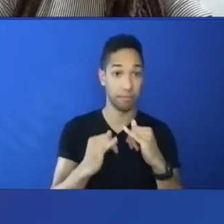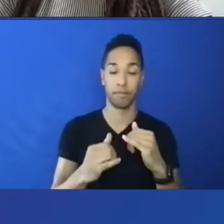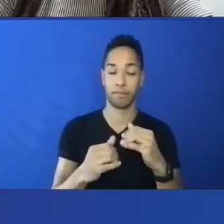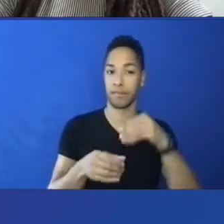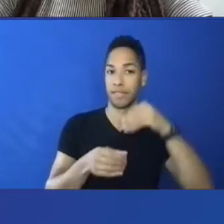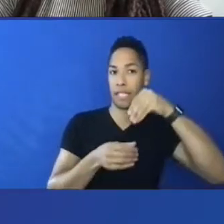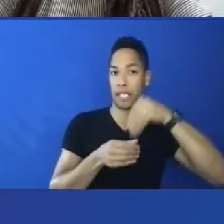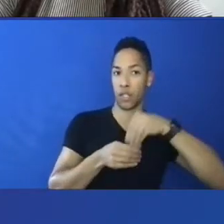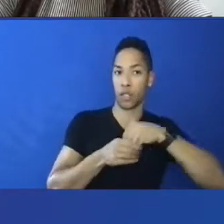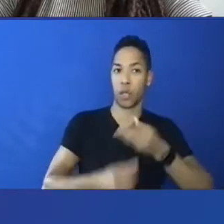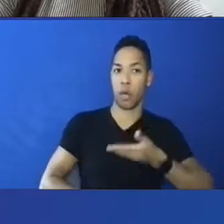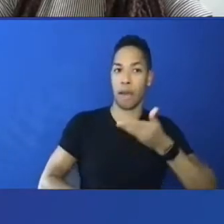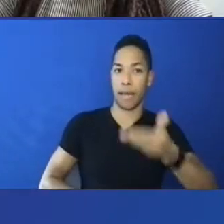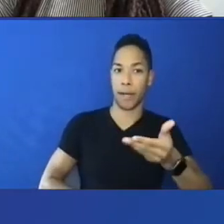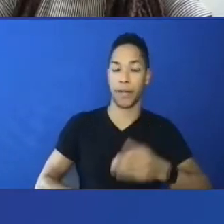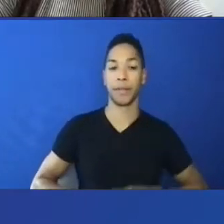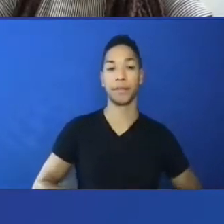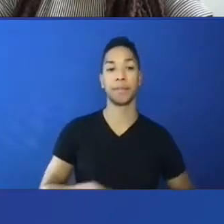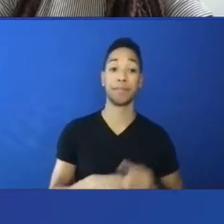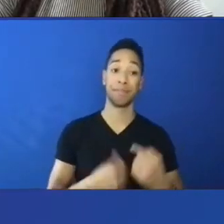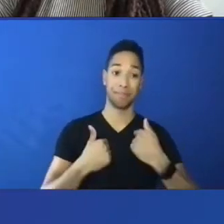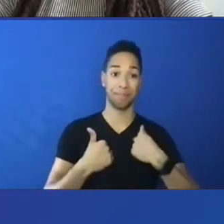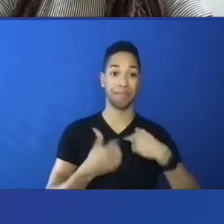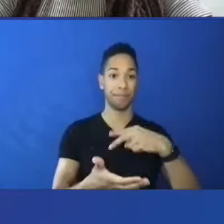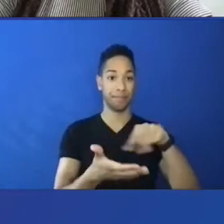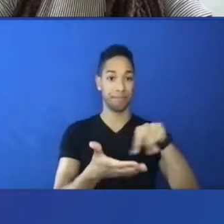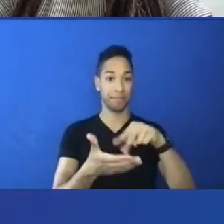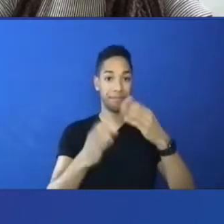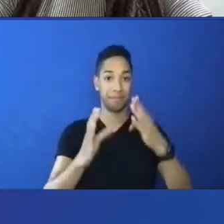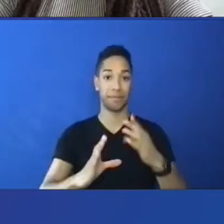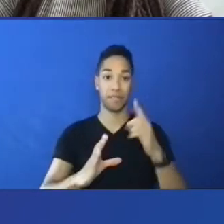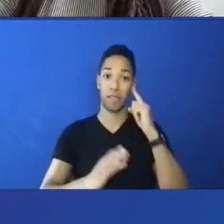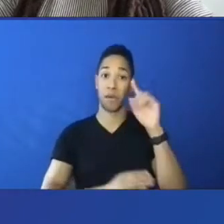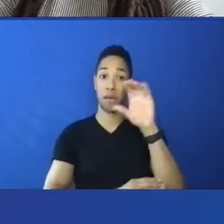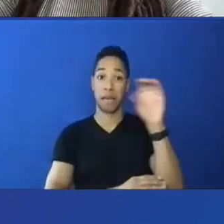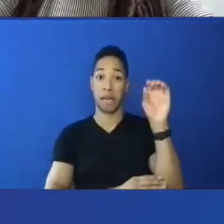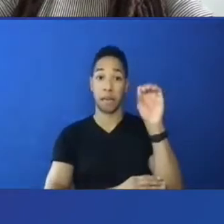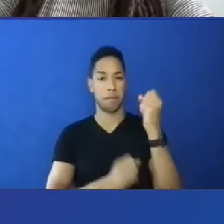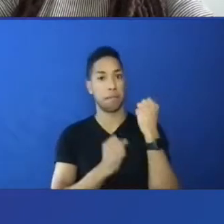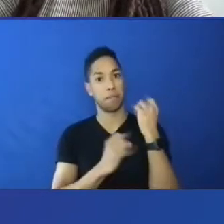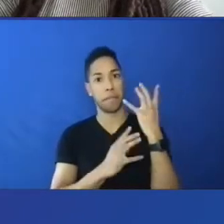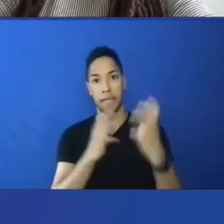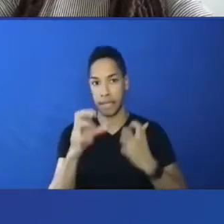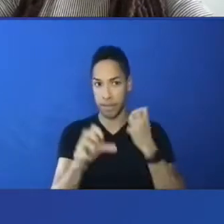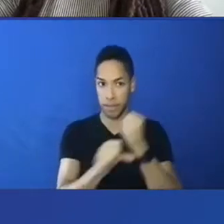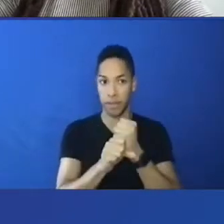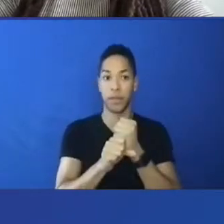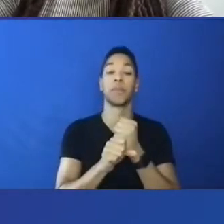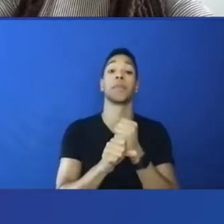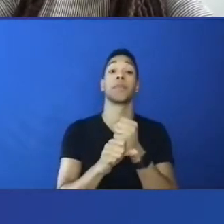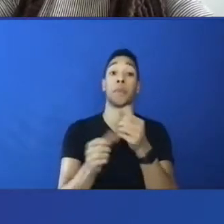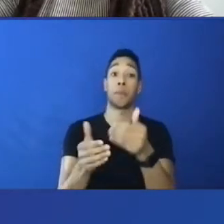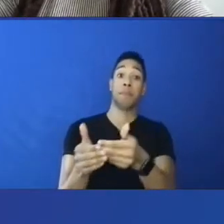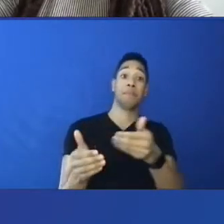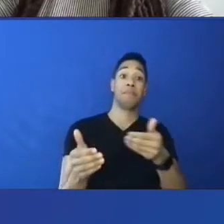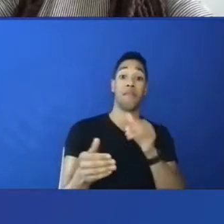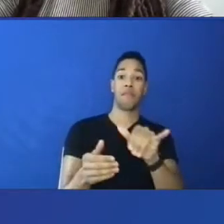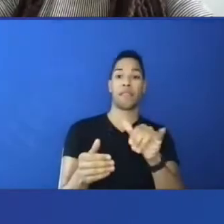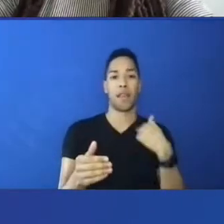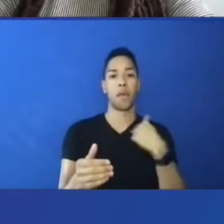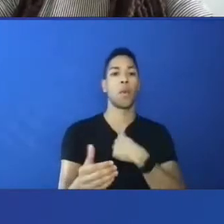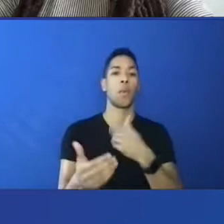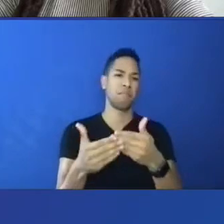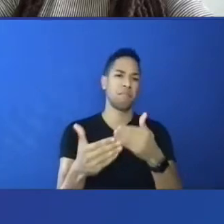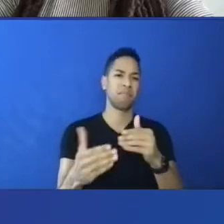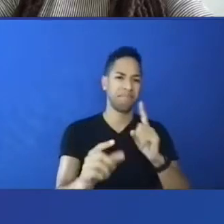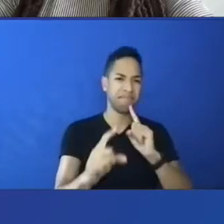internal hire. So I was a dancer with the company for many years. And before this, we had done a